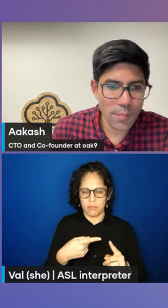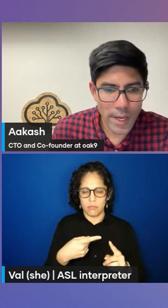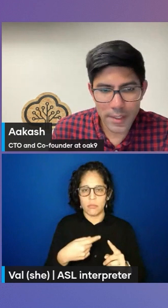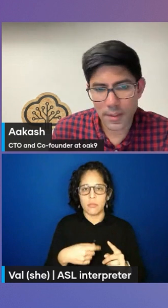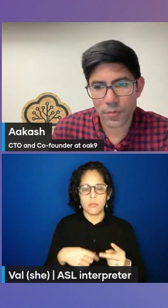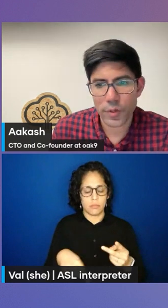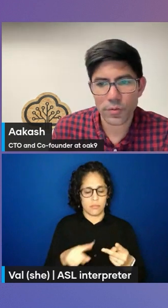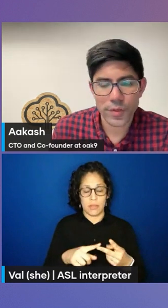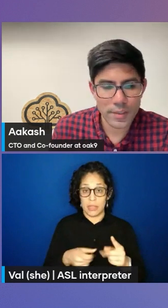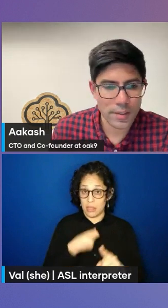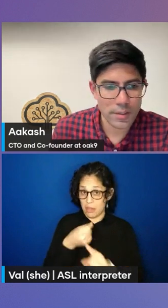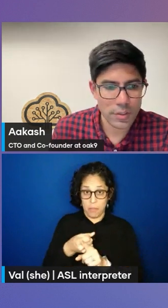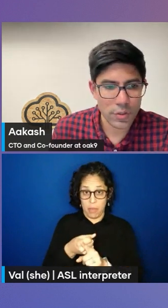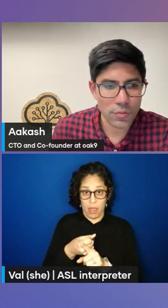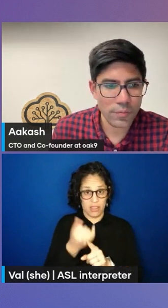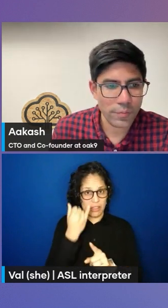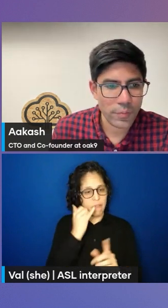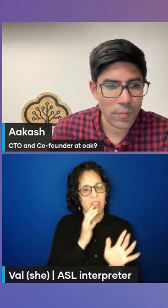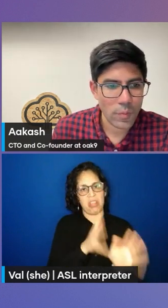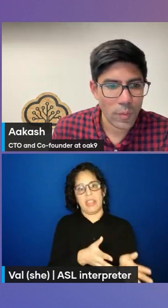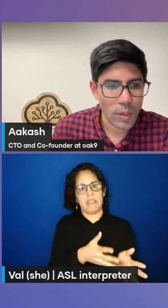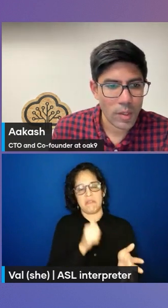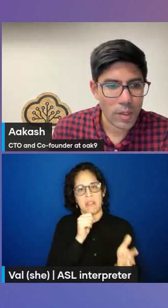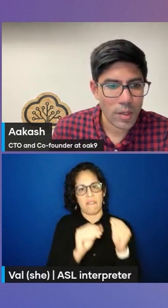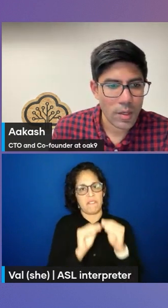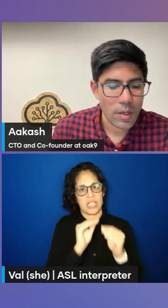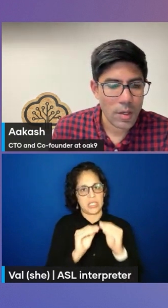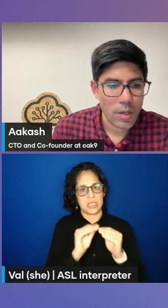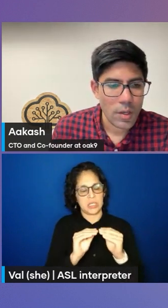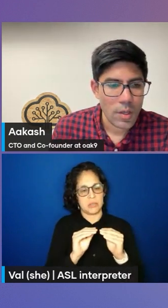what's the impact if we don't fix this issue,